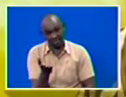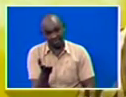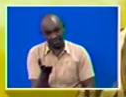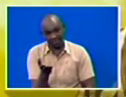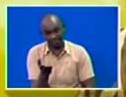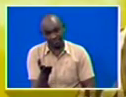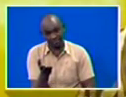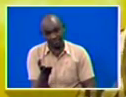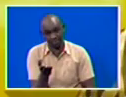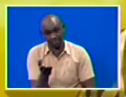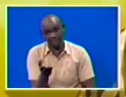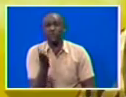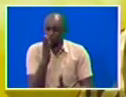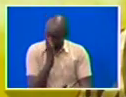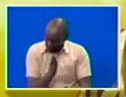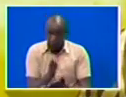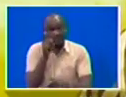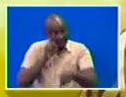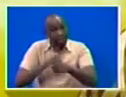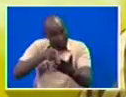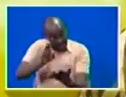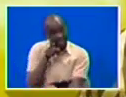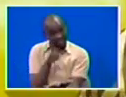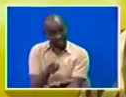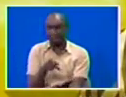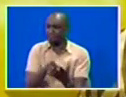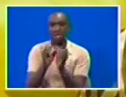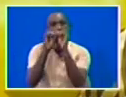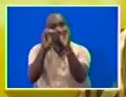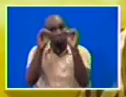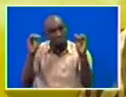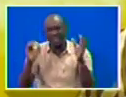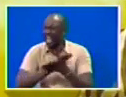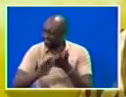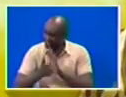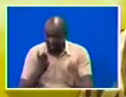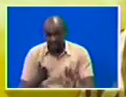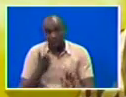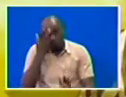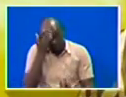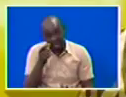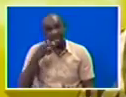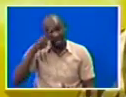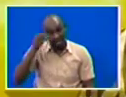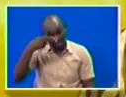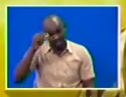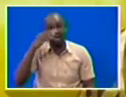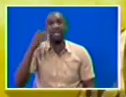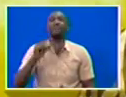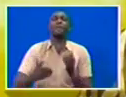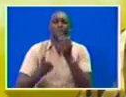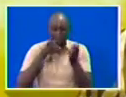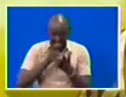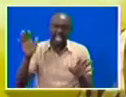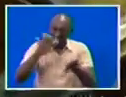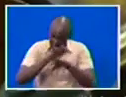Na kwa kweli katika malipo sikulipa chochote. Manake NHIF iliweza kunisimamia katika